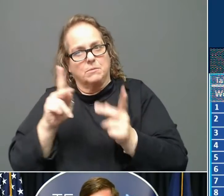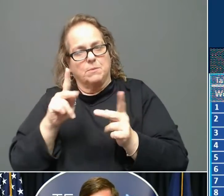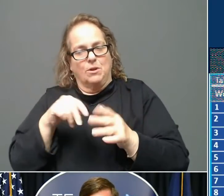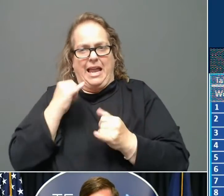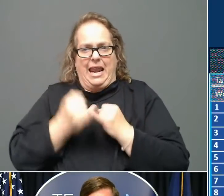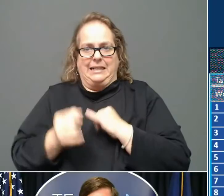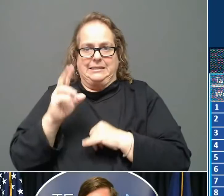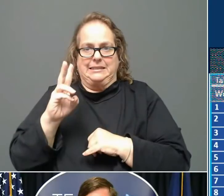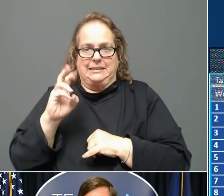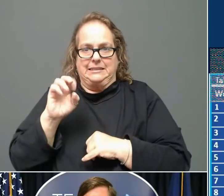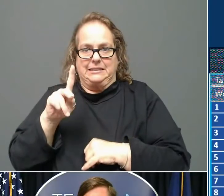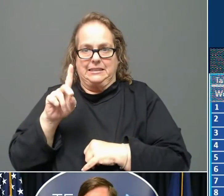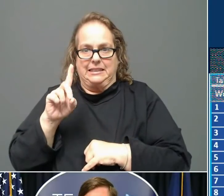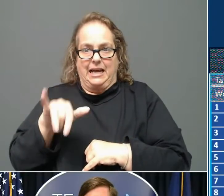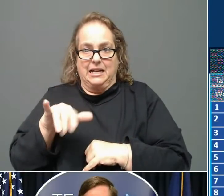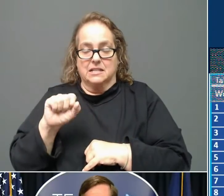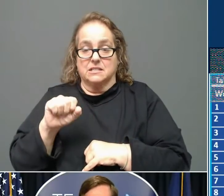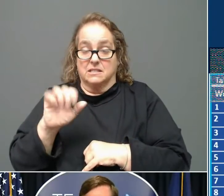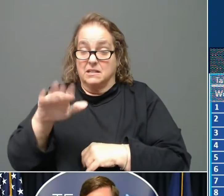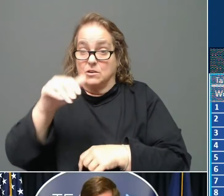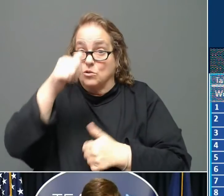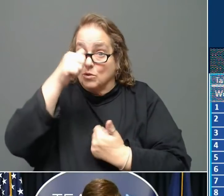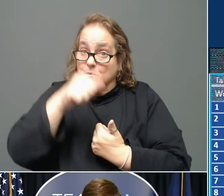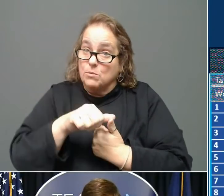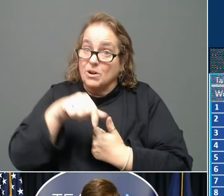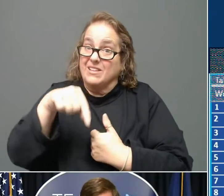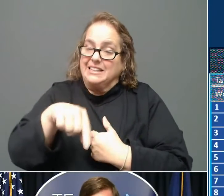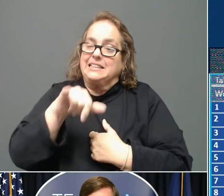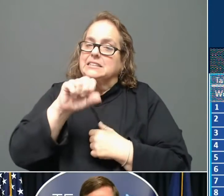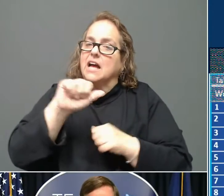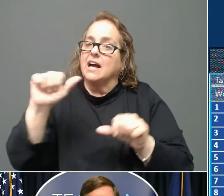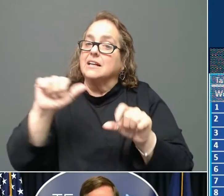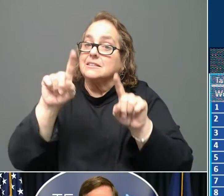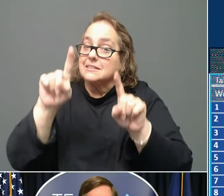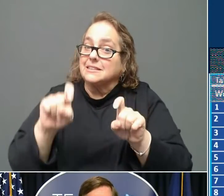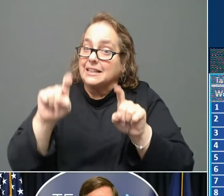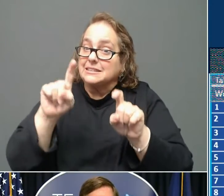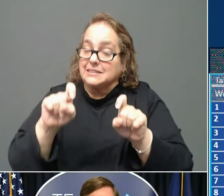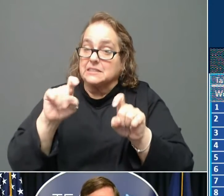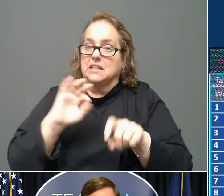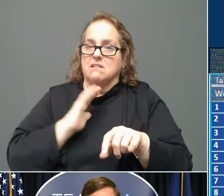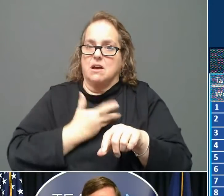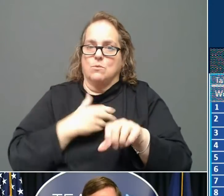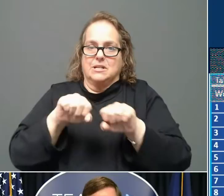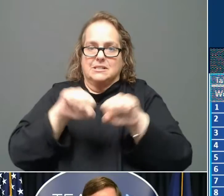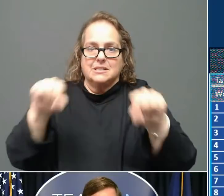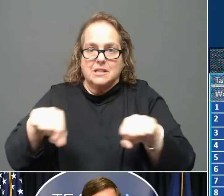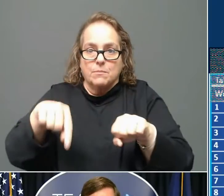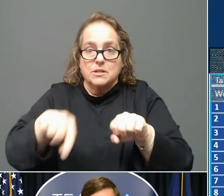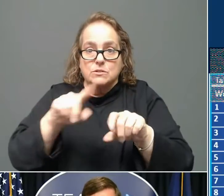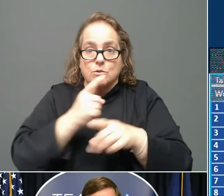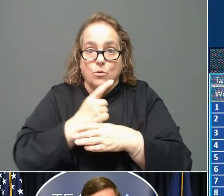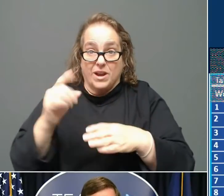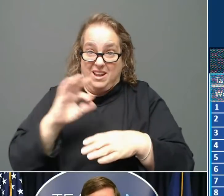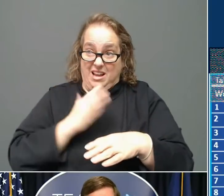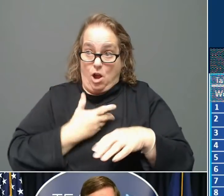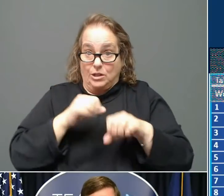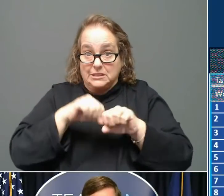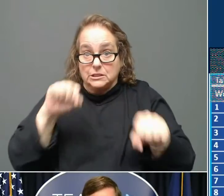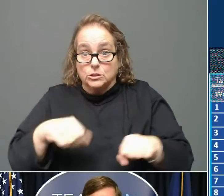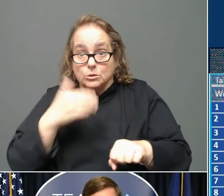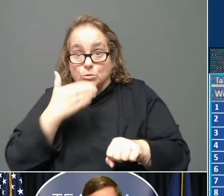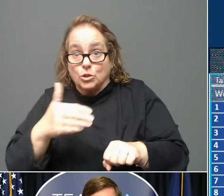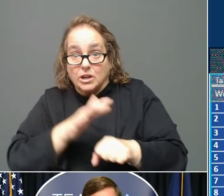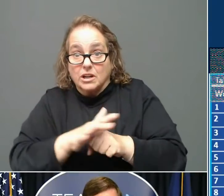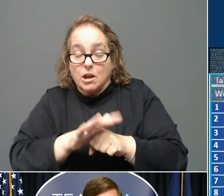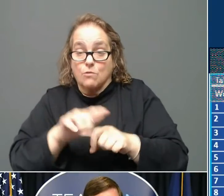Remember, this is a test of our system this week, because we actually got more vaccine than we'll have in